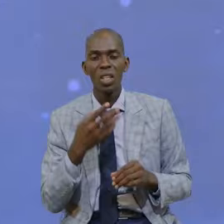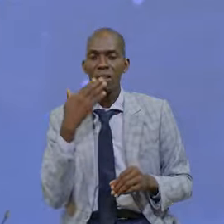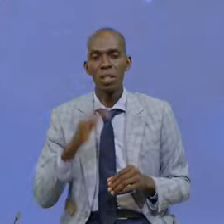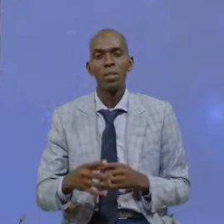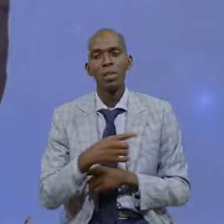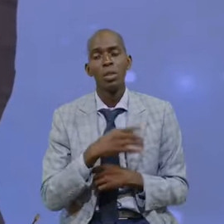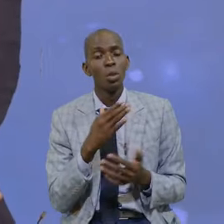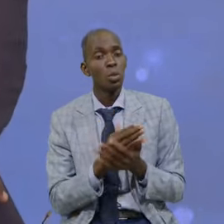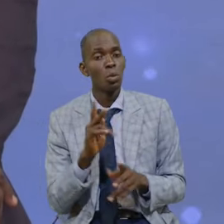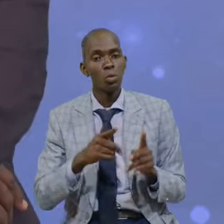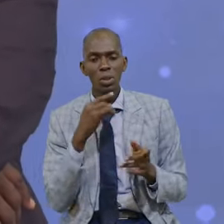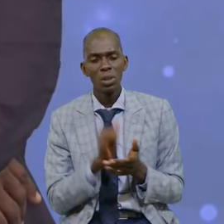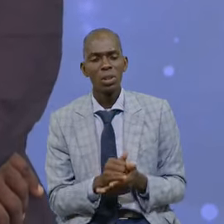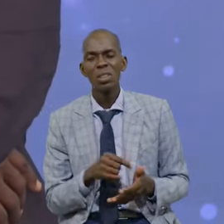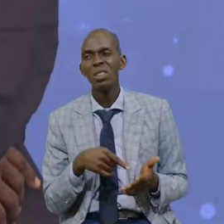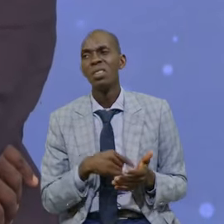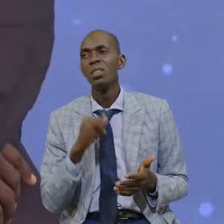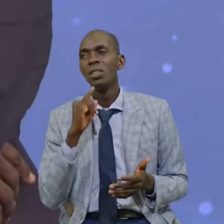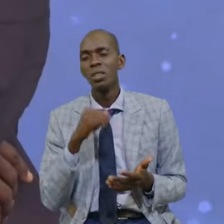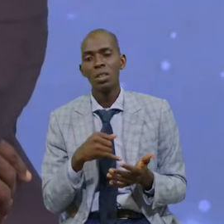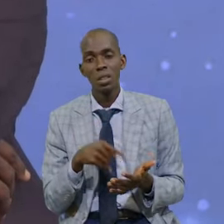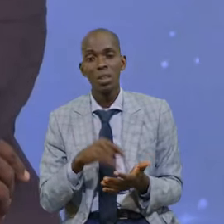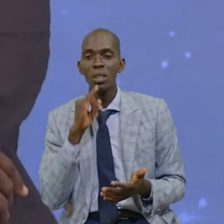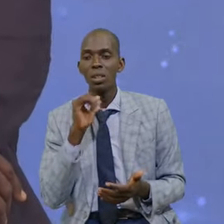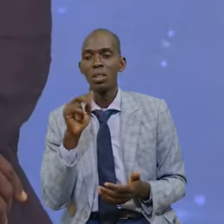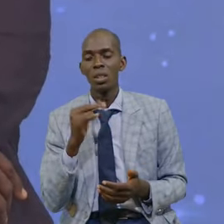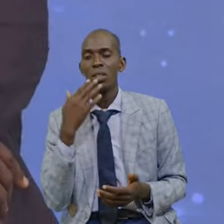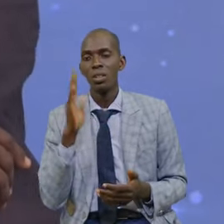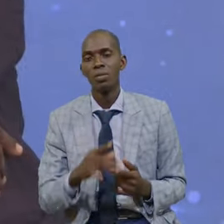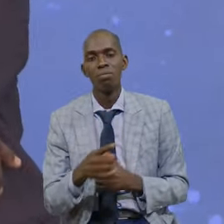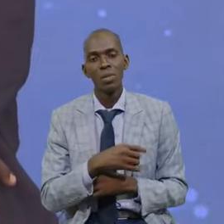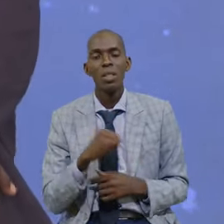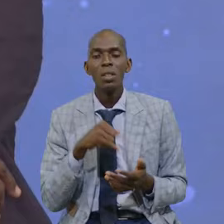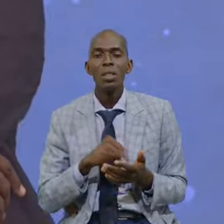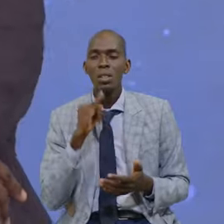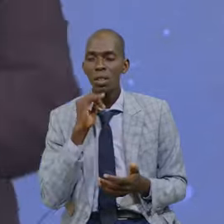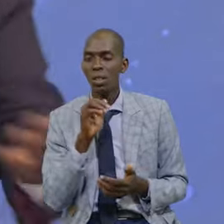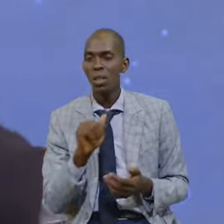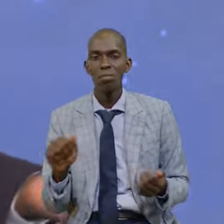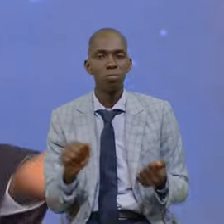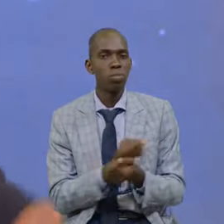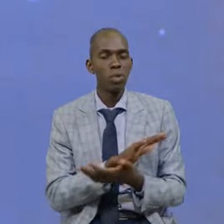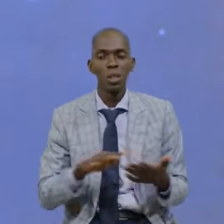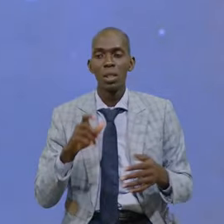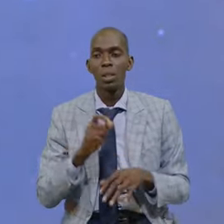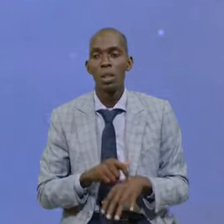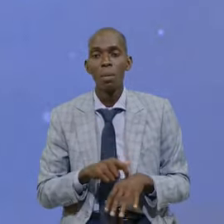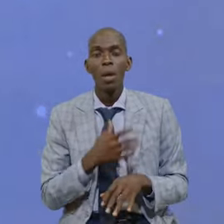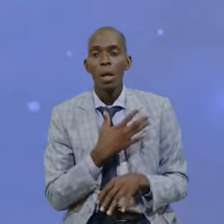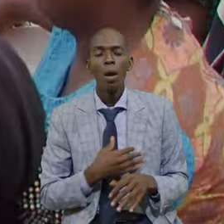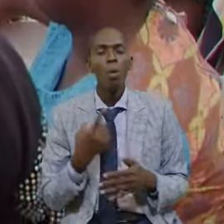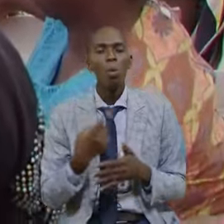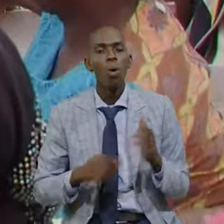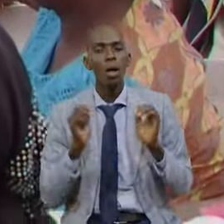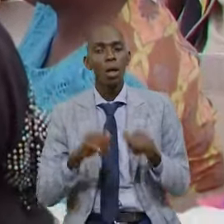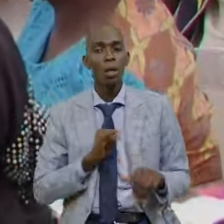an evil day. It's a corrupting day. It's a destructive period. And what can I do? That's what